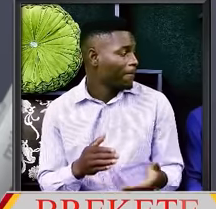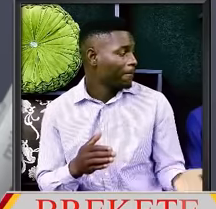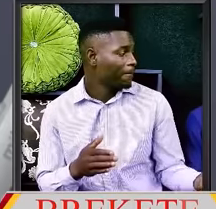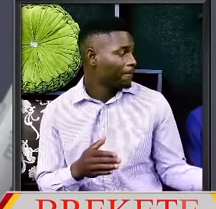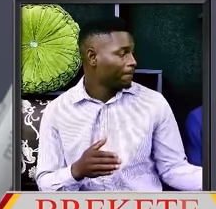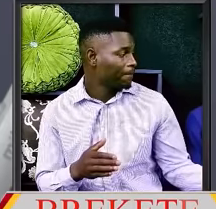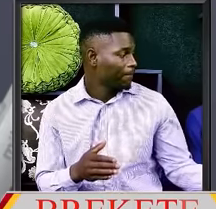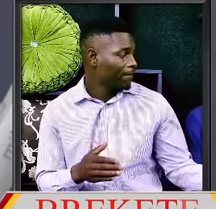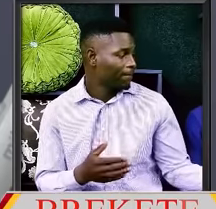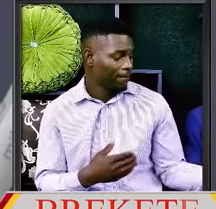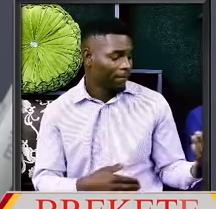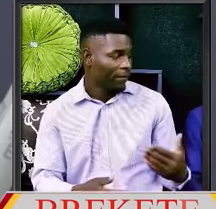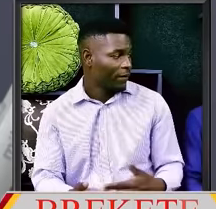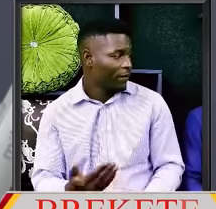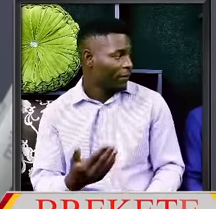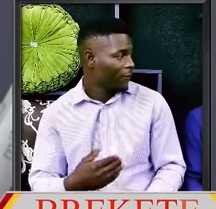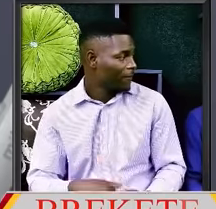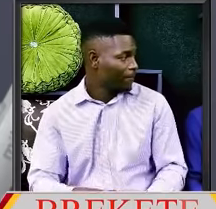Her husband.